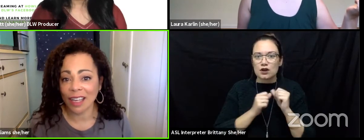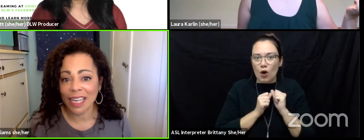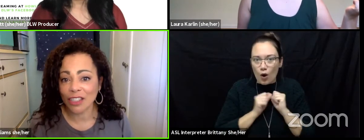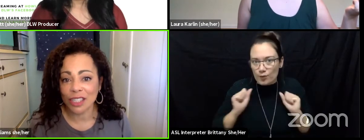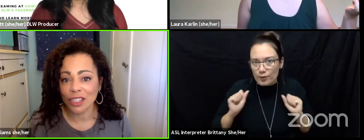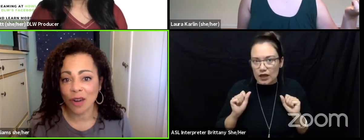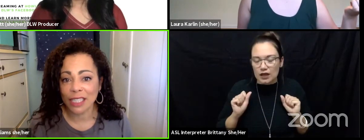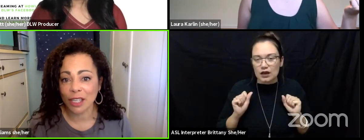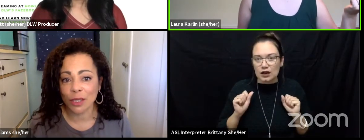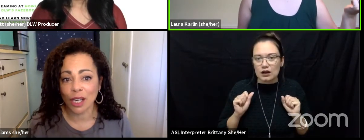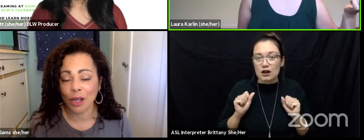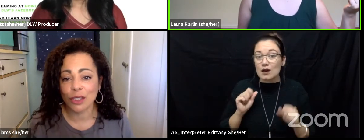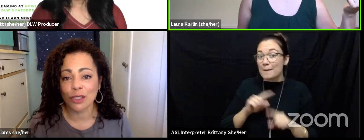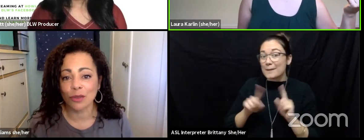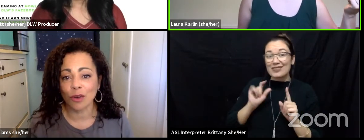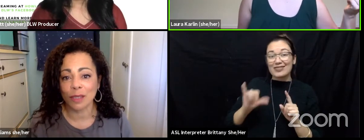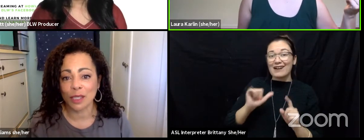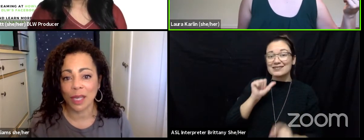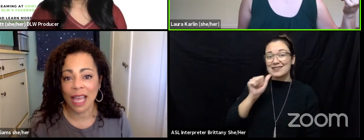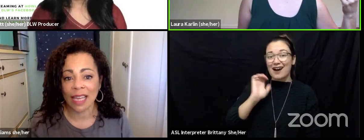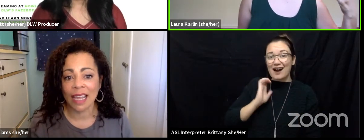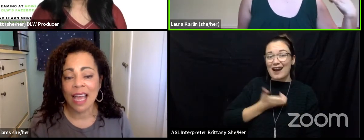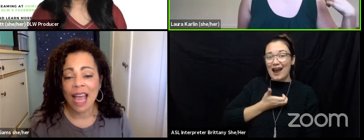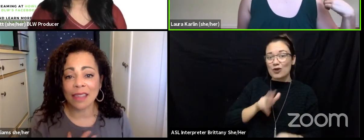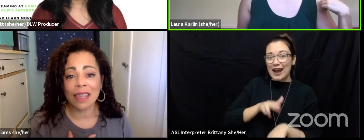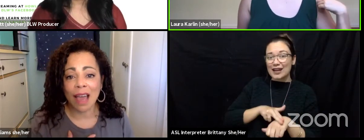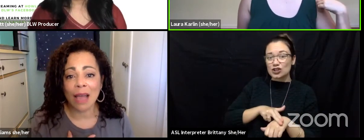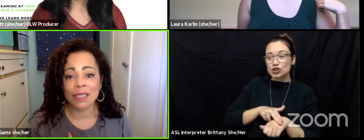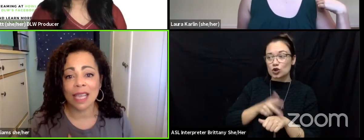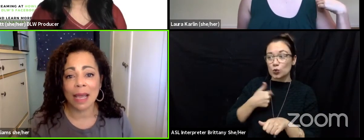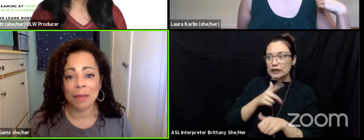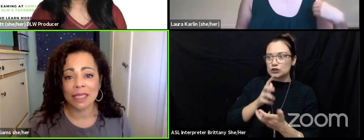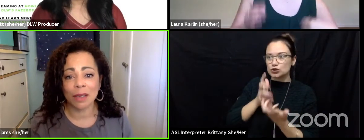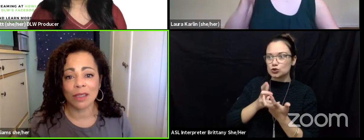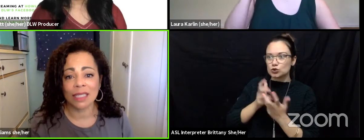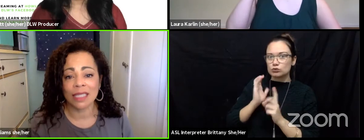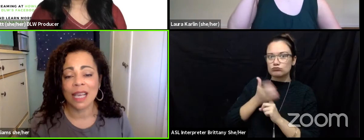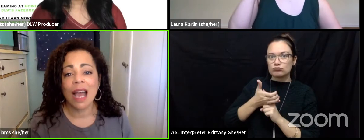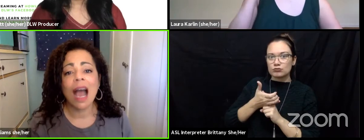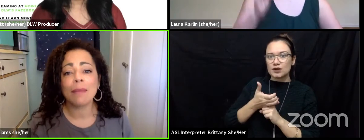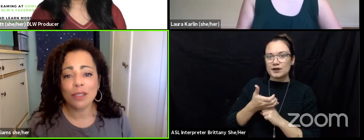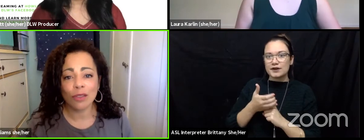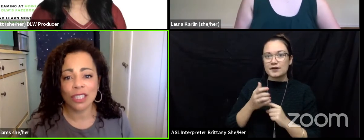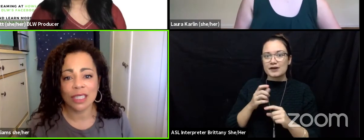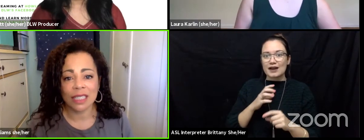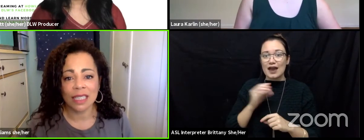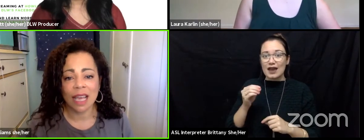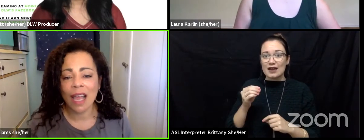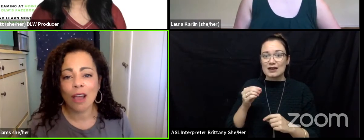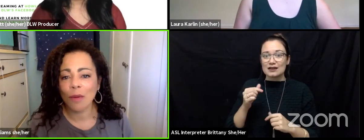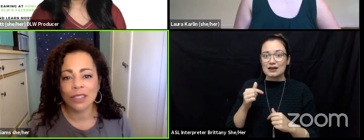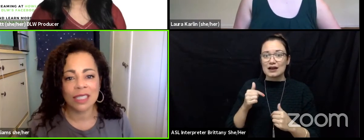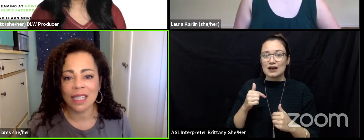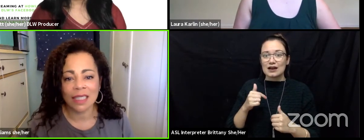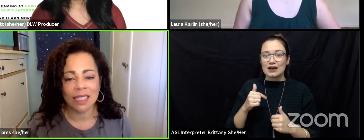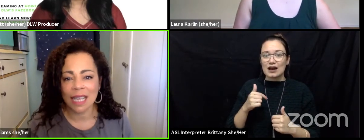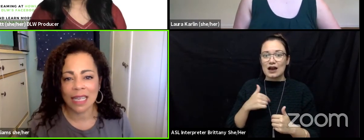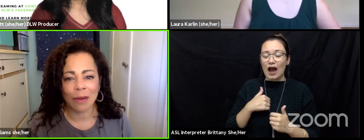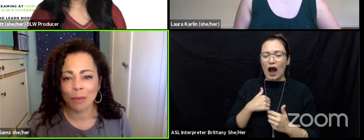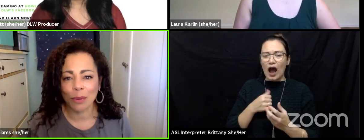nature. Our nature is to try to go as close to normal as we can. And the thing that I will say I miss the most is, I miss audiences. I hope